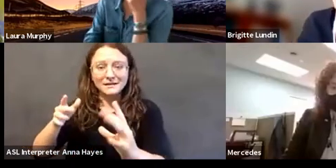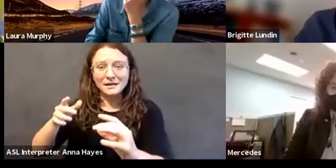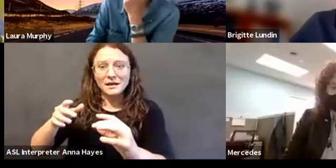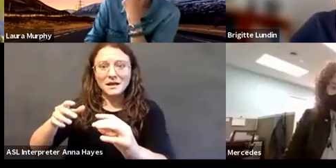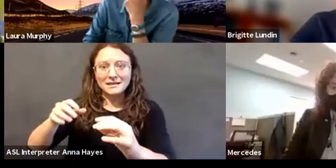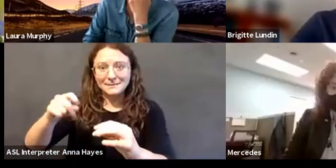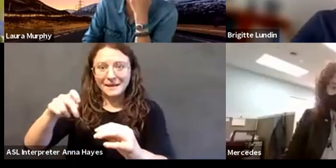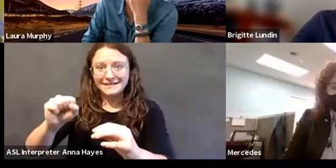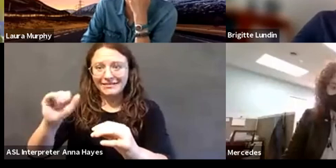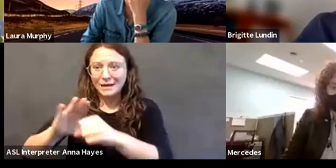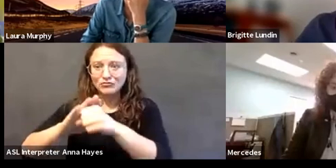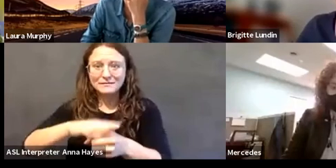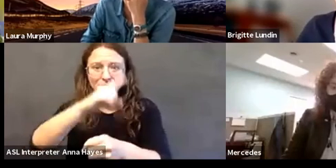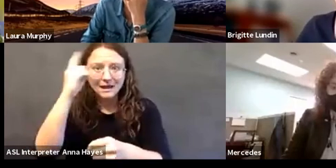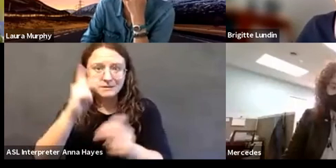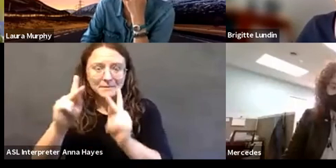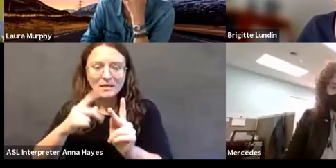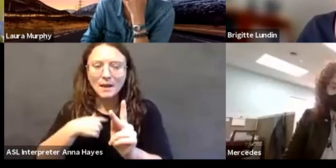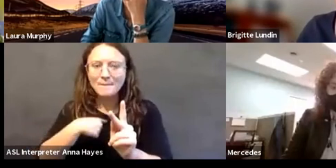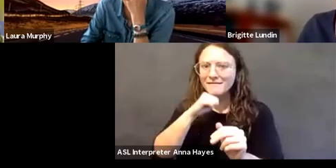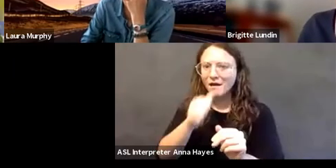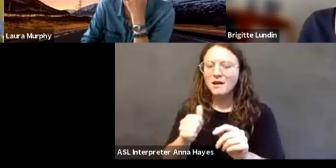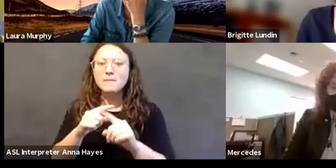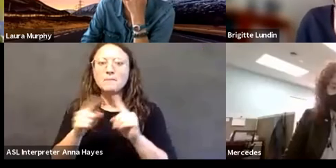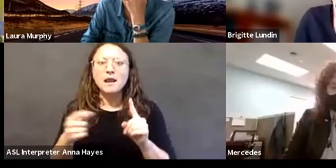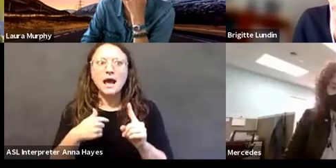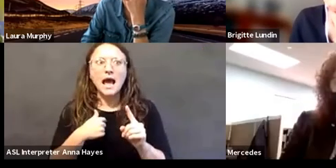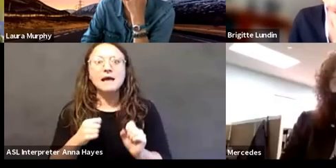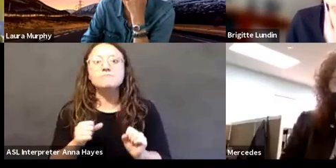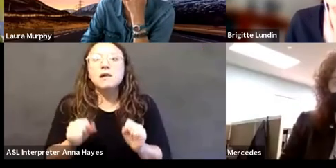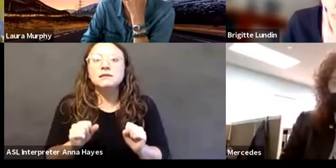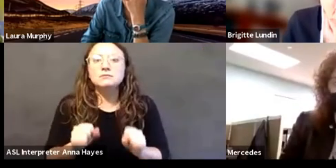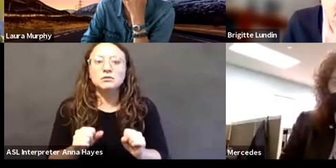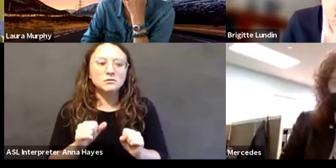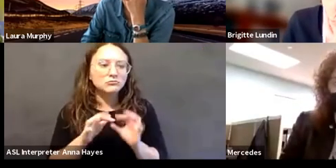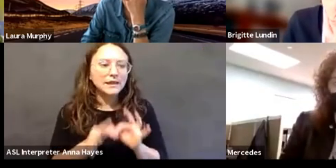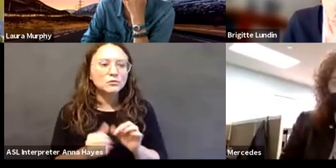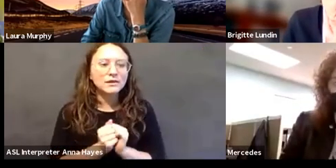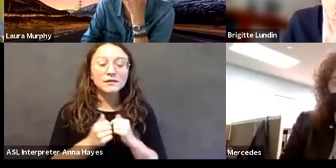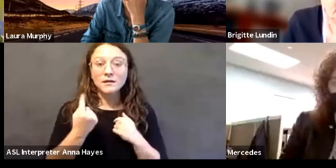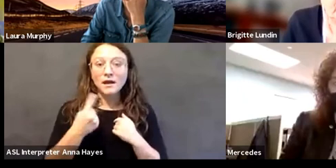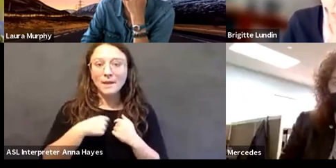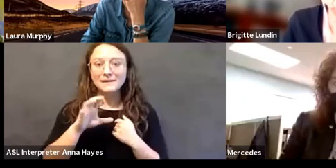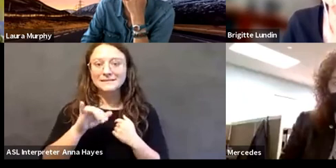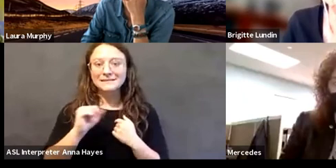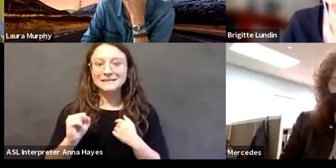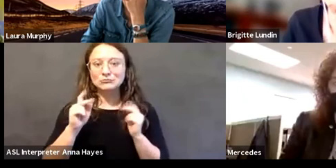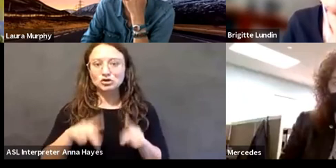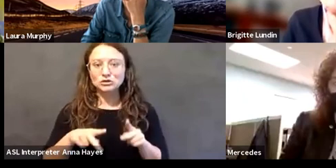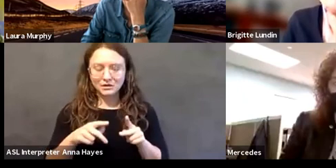be doing that when it comes to like my cisgenderedness. So like really